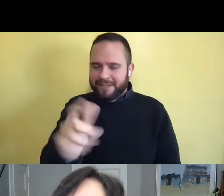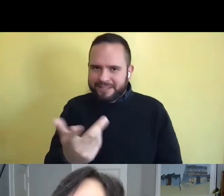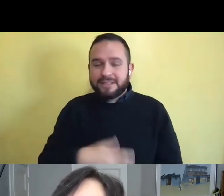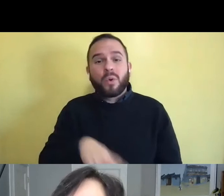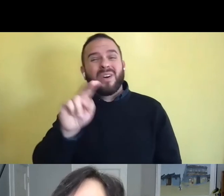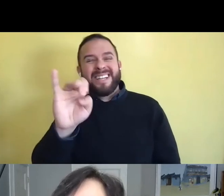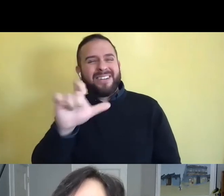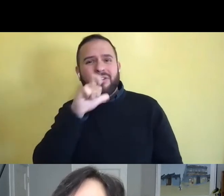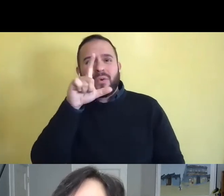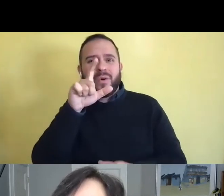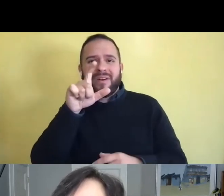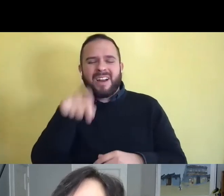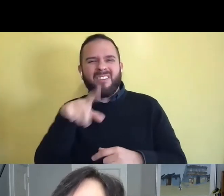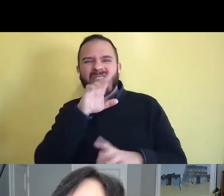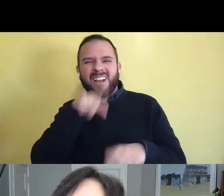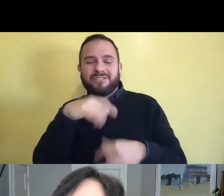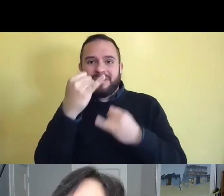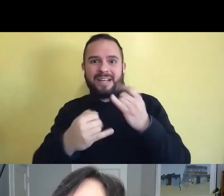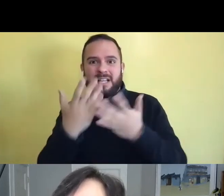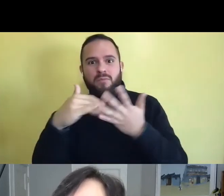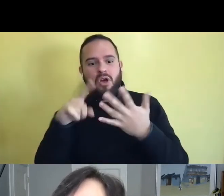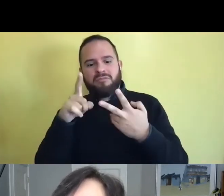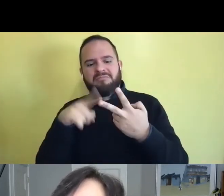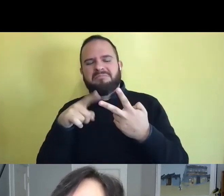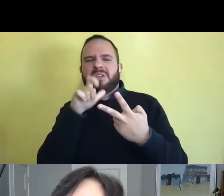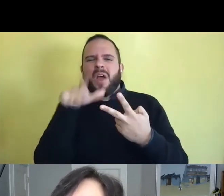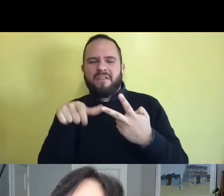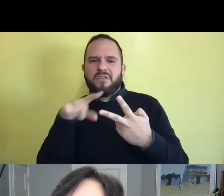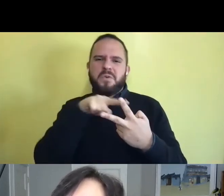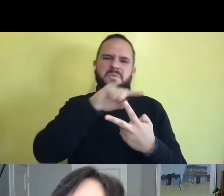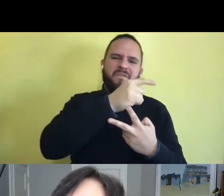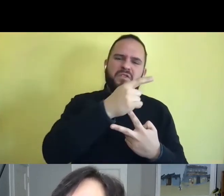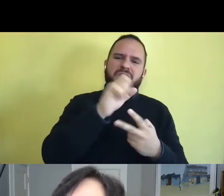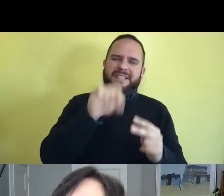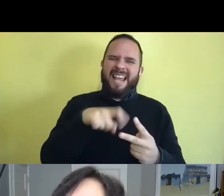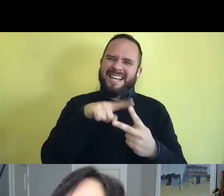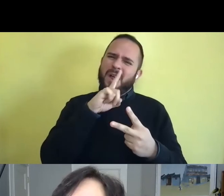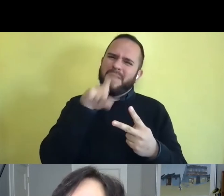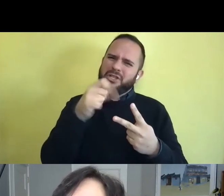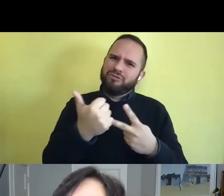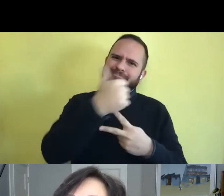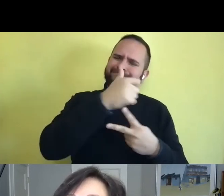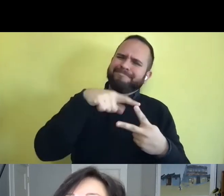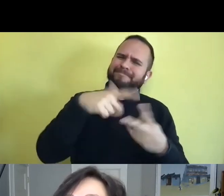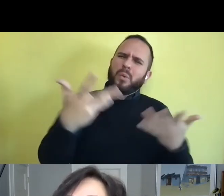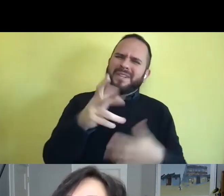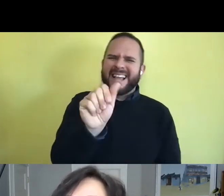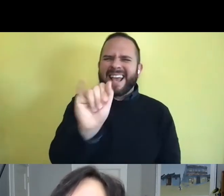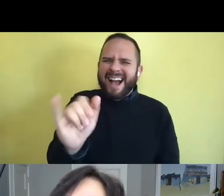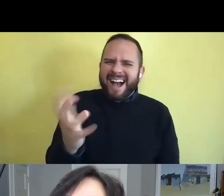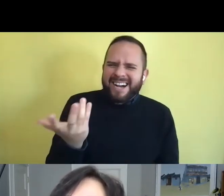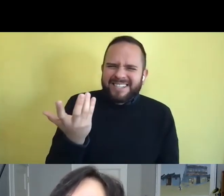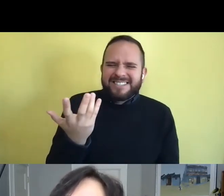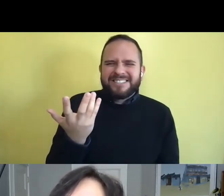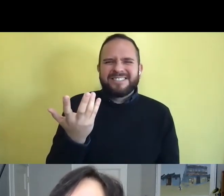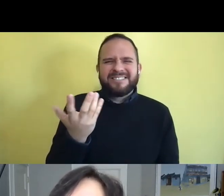it until we can do that later, but we should really talk, what is AI? Cool. What are we even talking about here? And if you want to